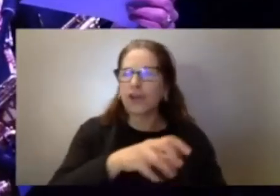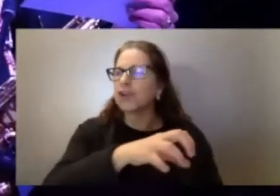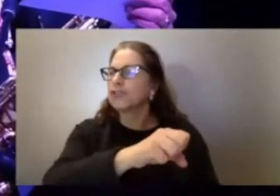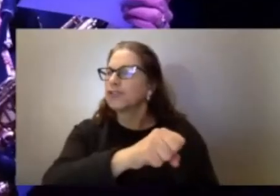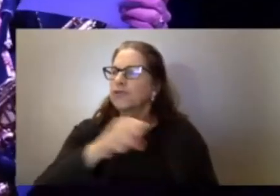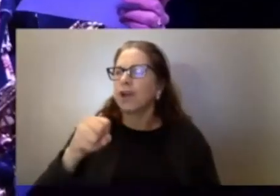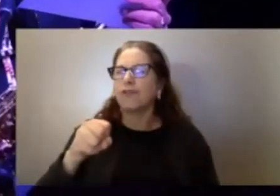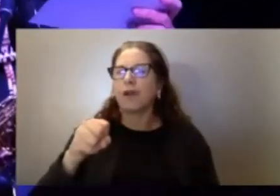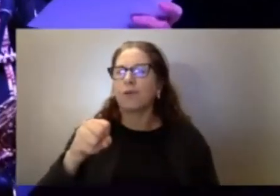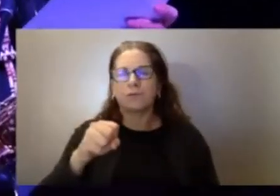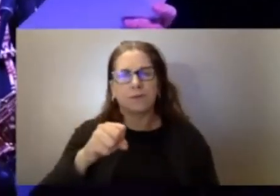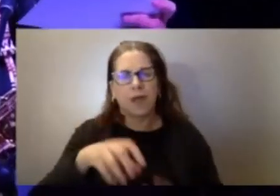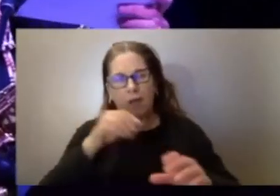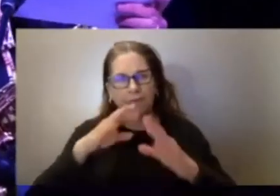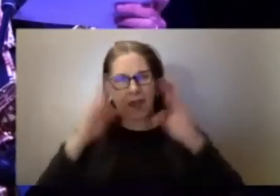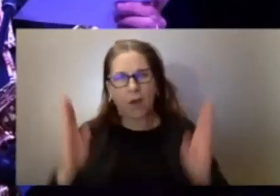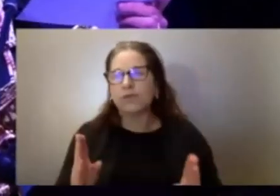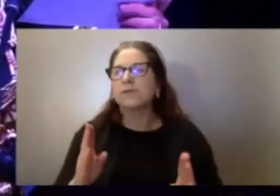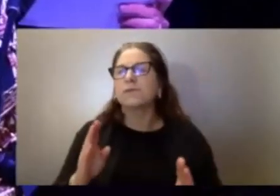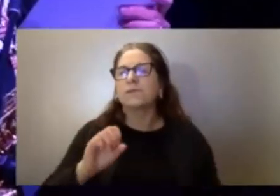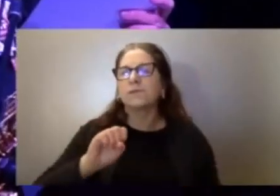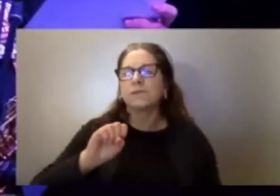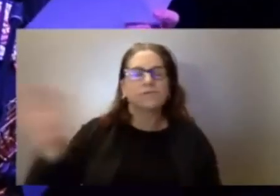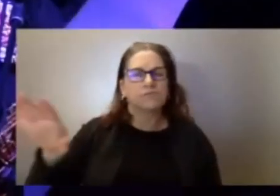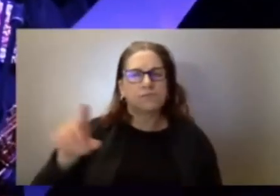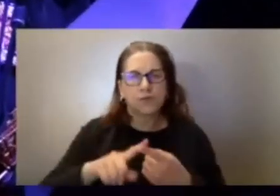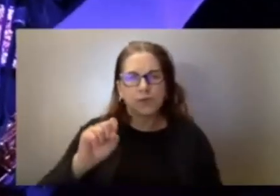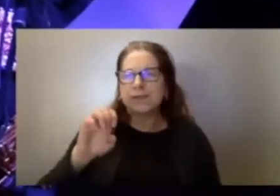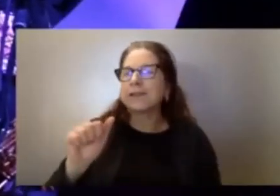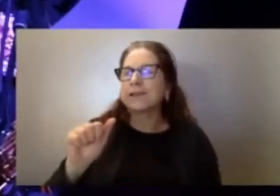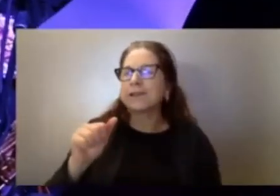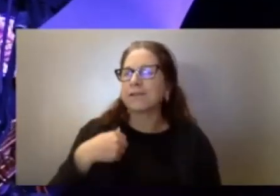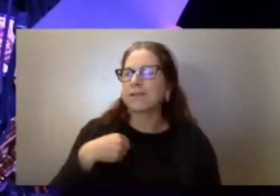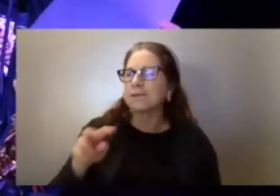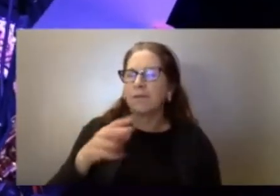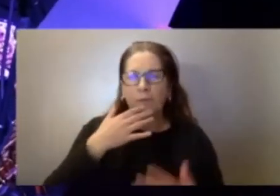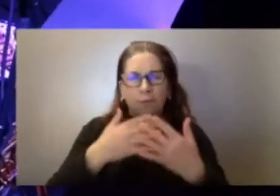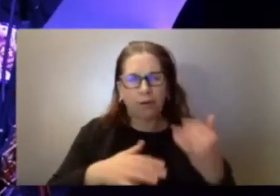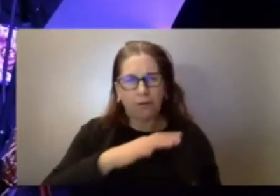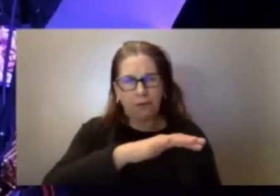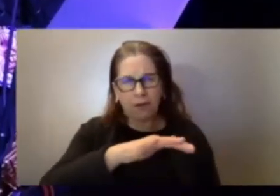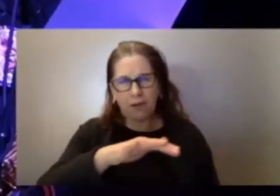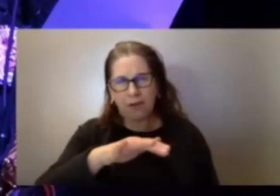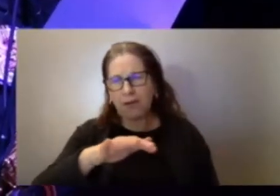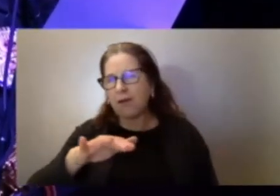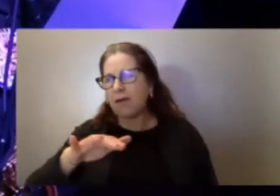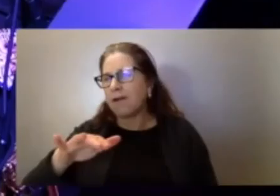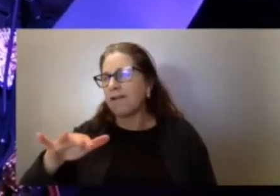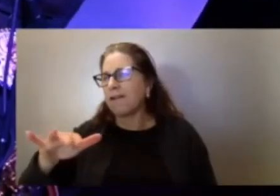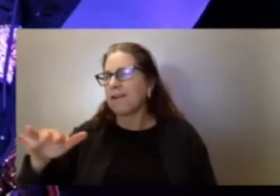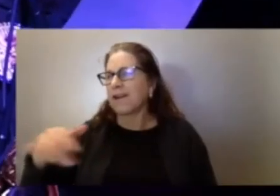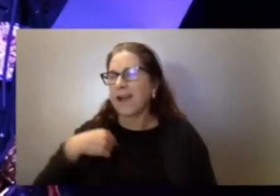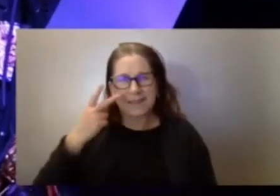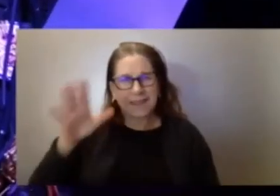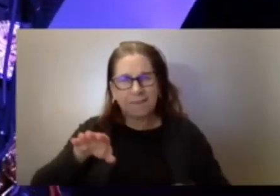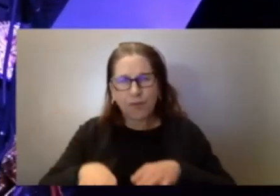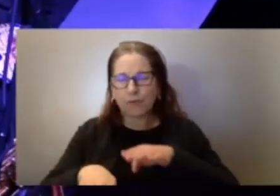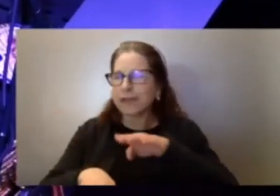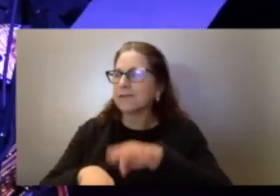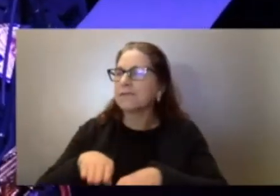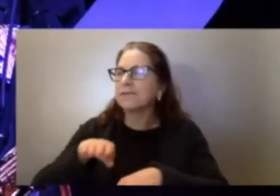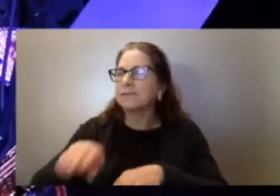them. I can see the footprints in blood as he returns to the village alone. The people are gathering and